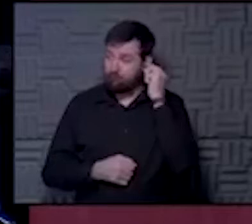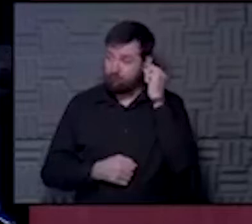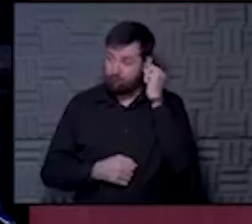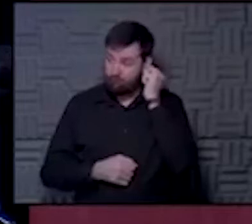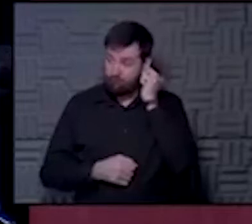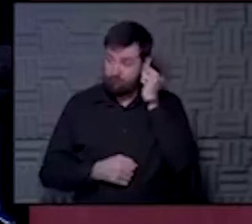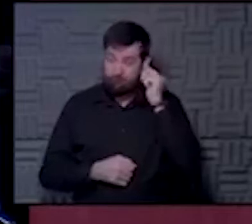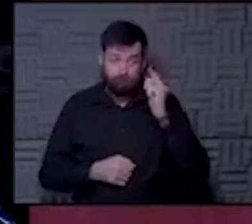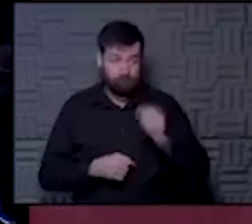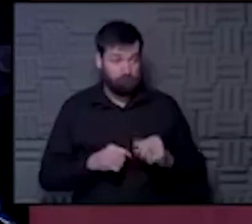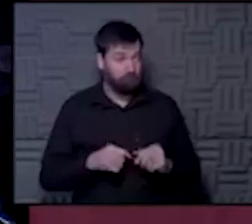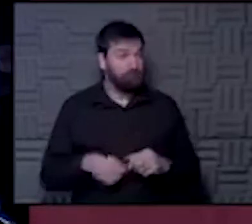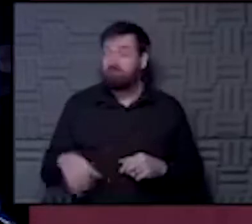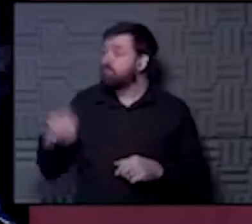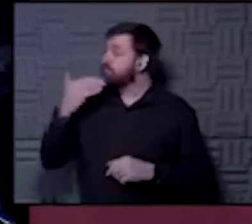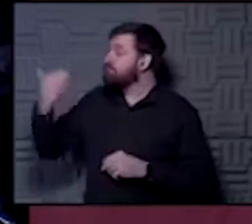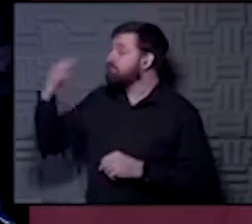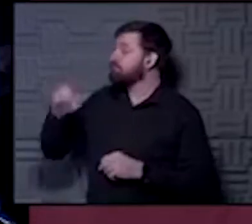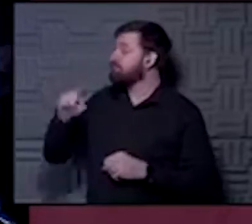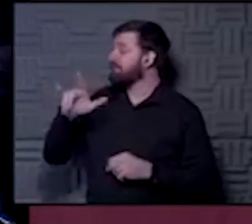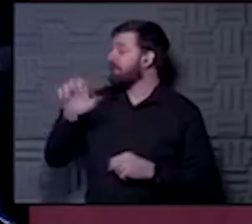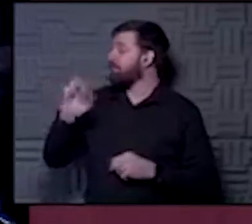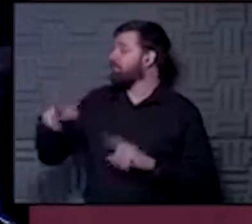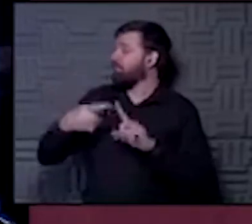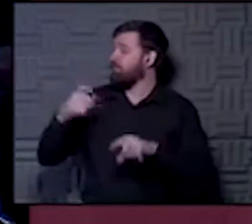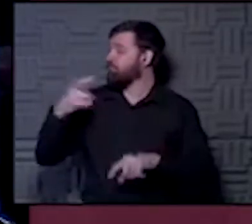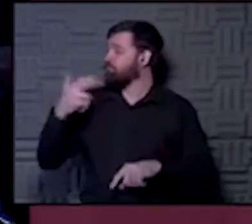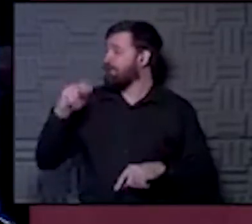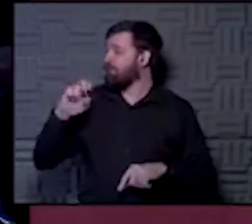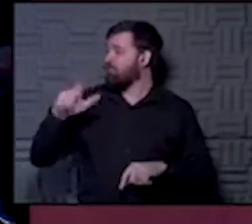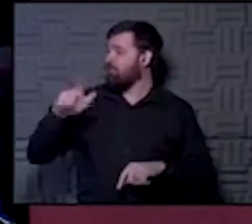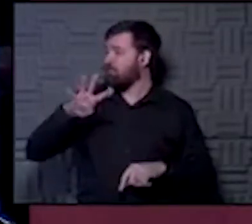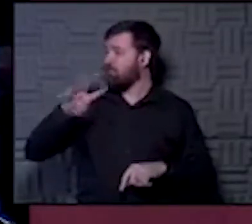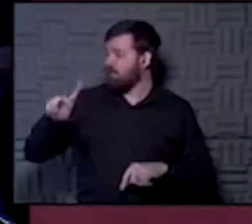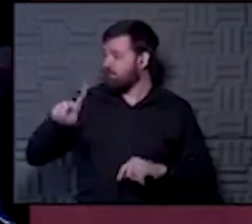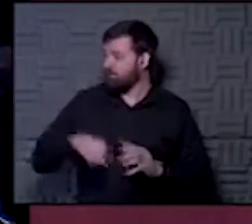Other questions from any other? Hey, good morning, guys. It's Taylor, Channel 41. You bet.